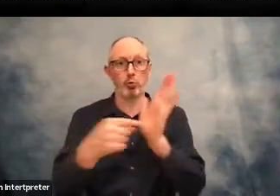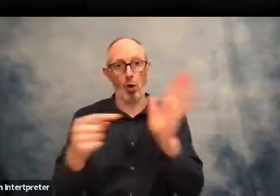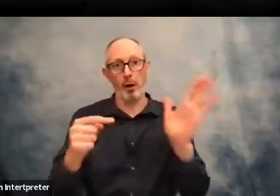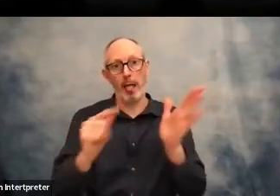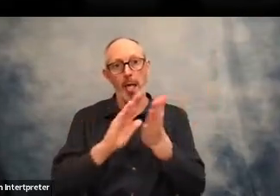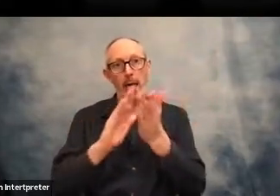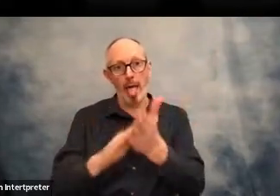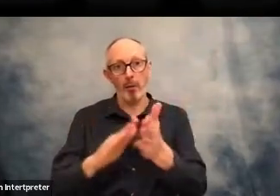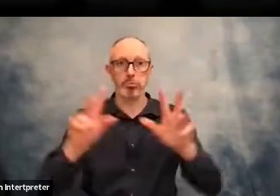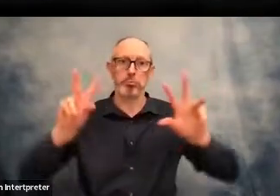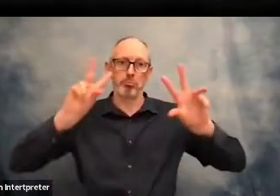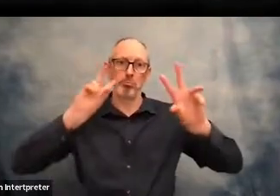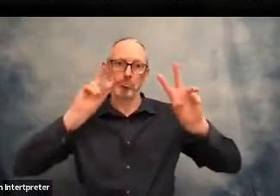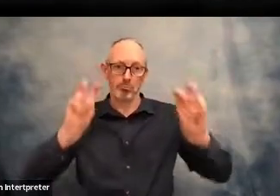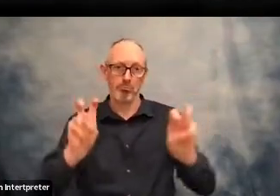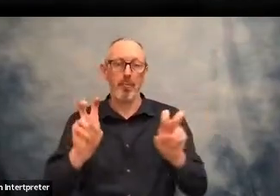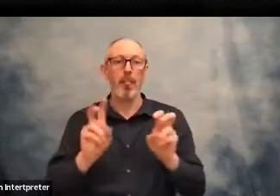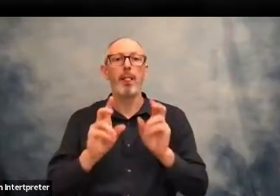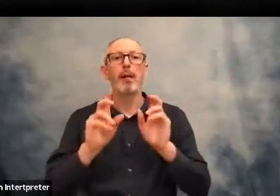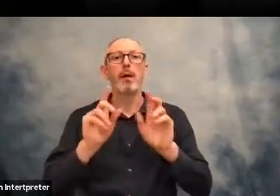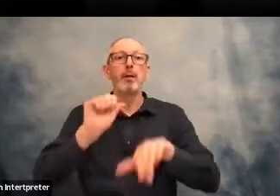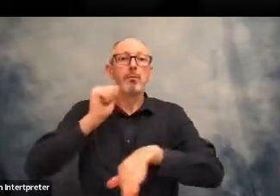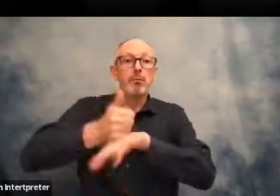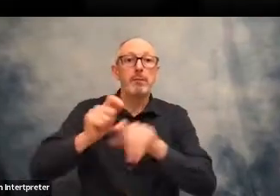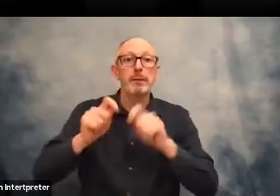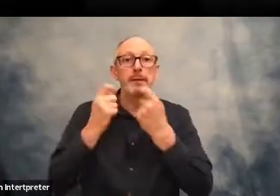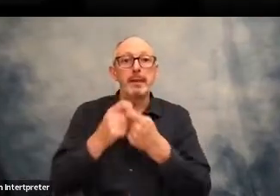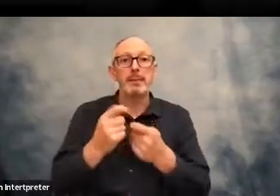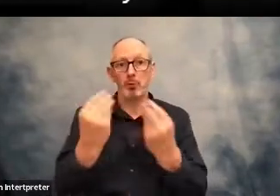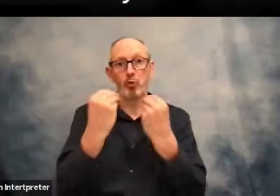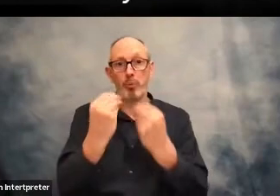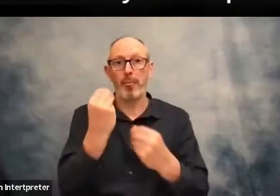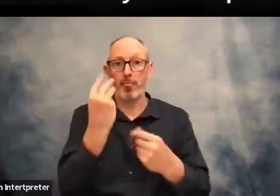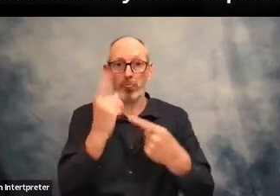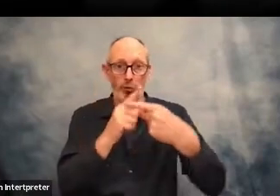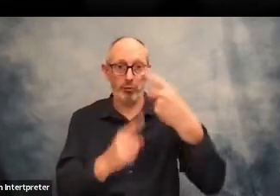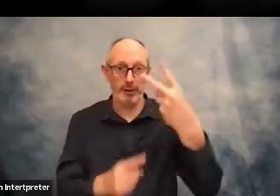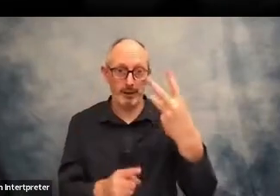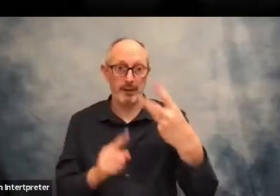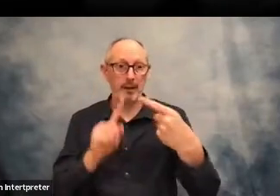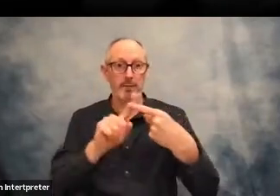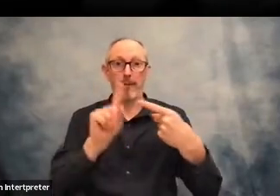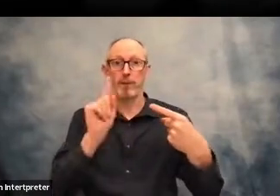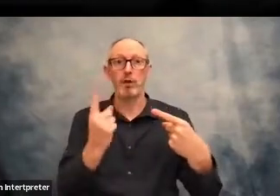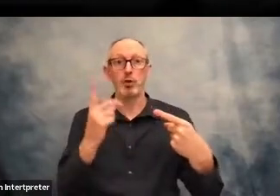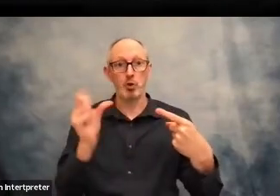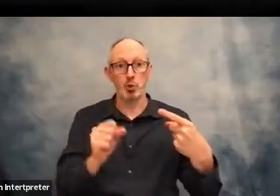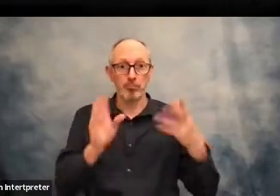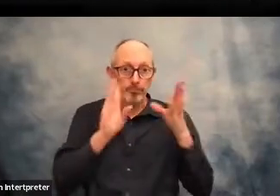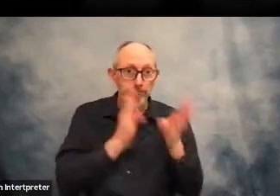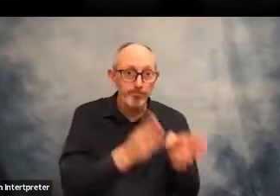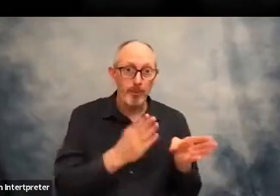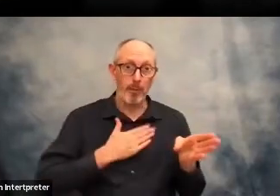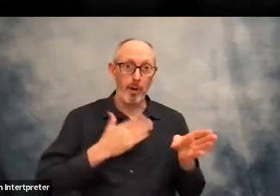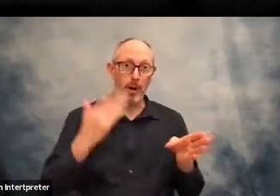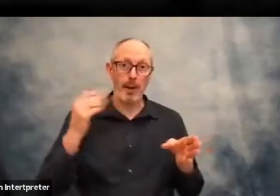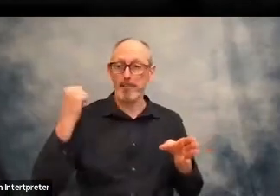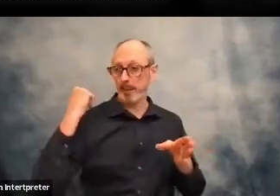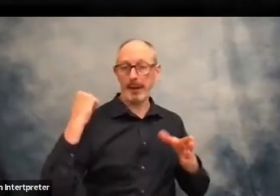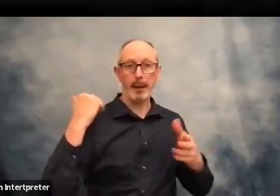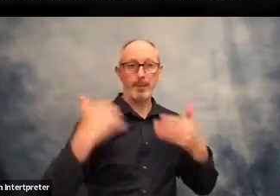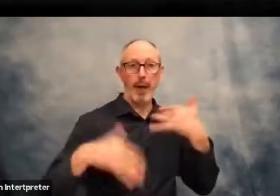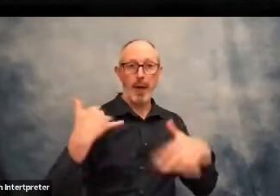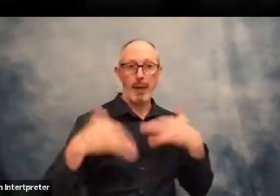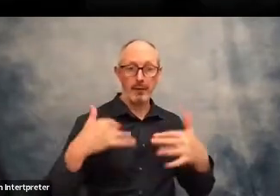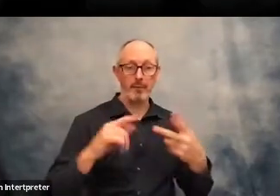team, and they taught me 3 invaluable lessons. First, I should focus on my back pain niche. Second, I should continue to strengthen my contributions